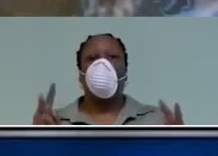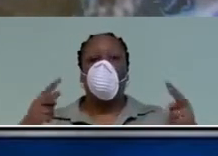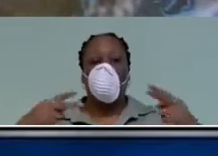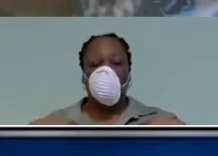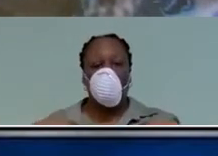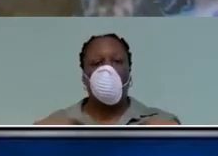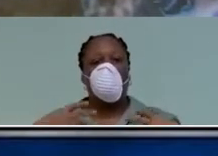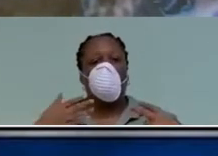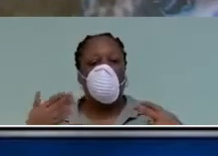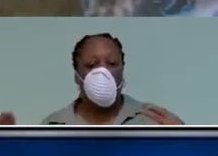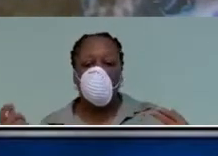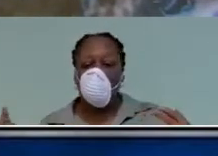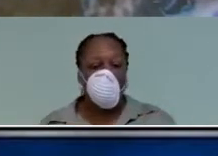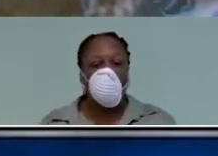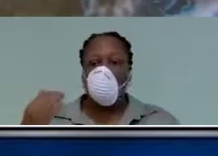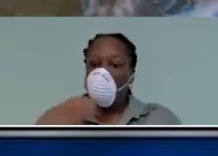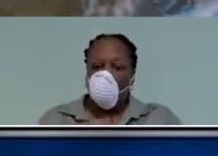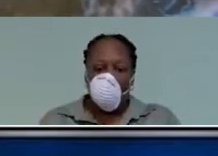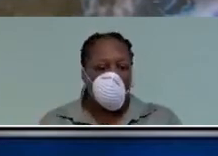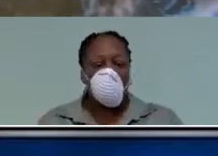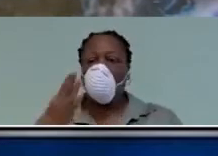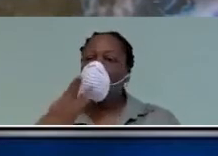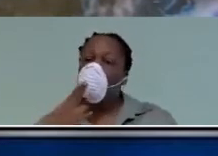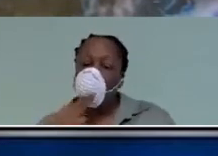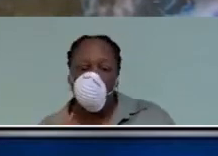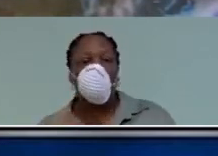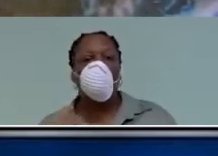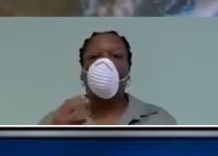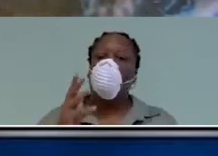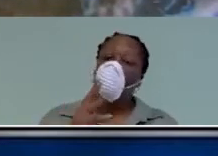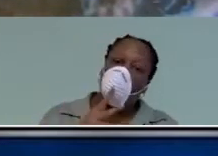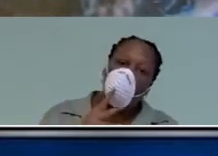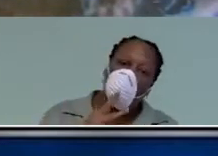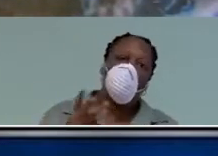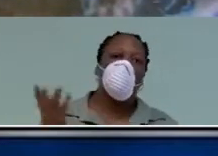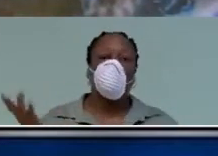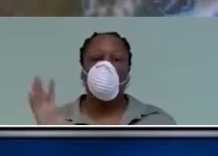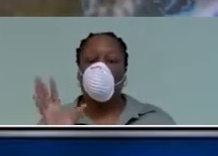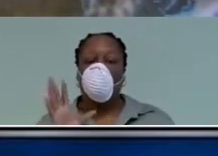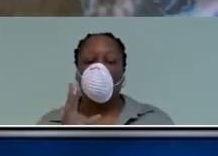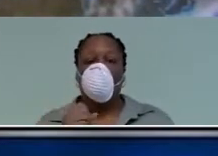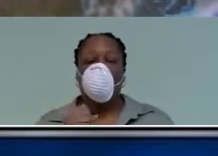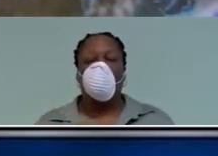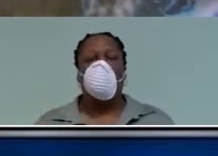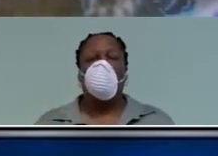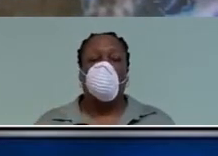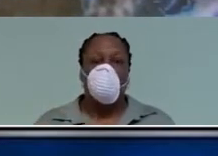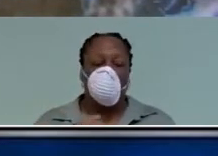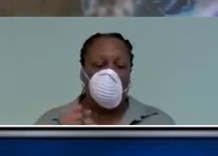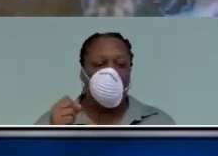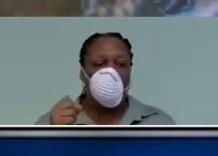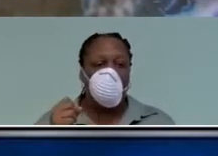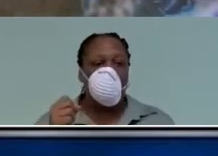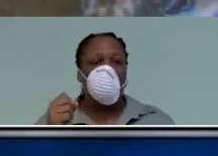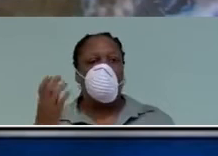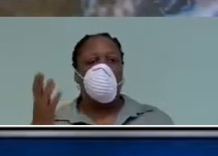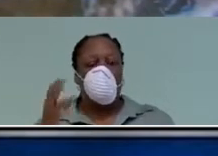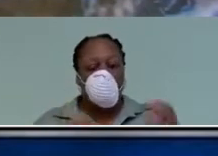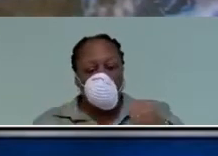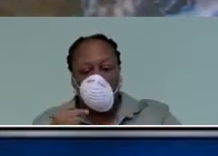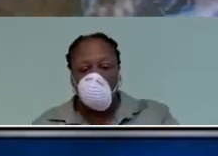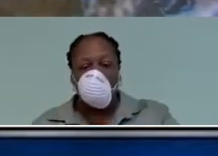has spoken to this time and time again, purchasing the essentials, the things that you truly need that can sustain